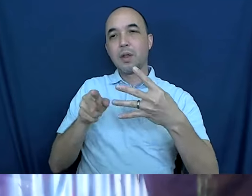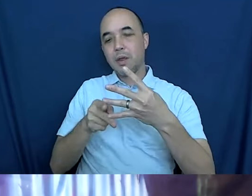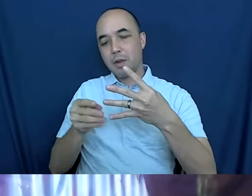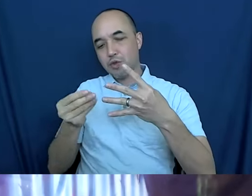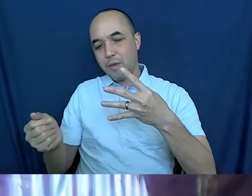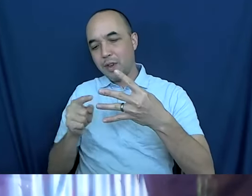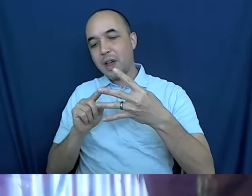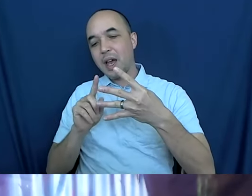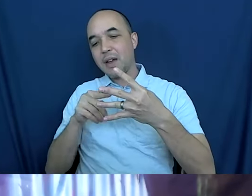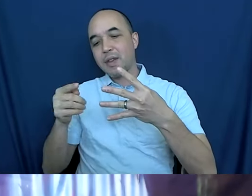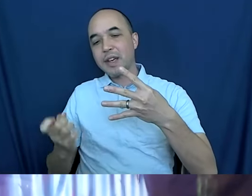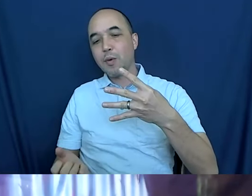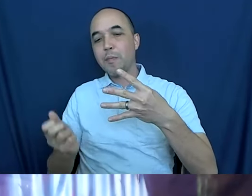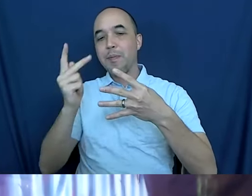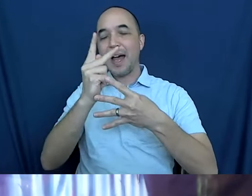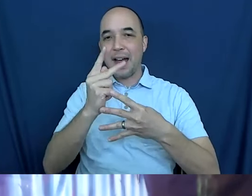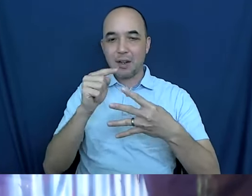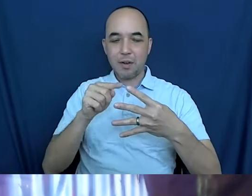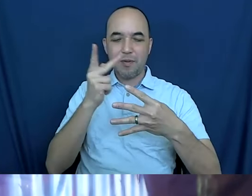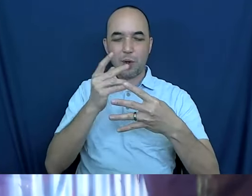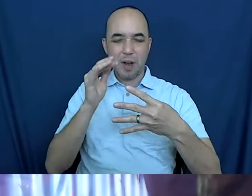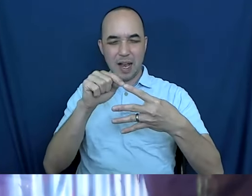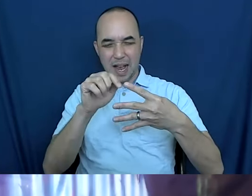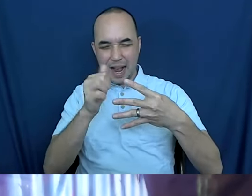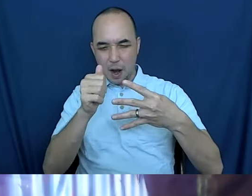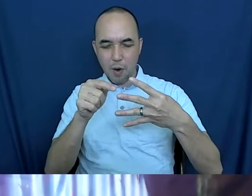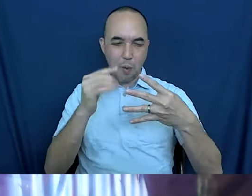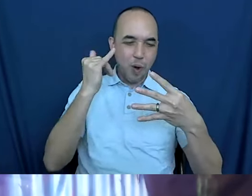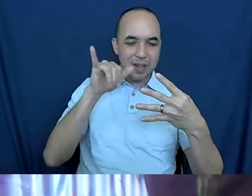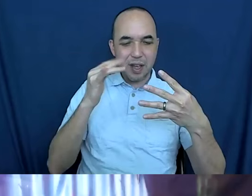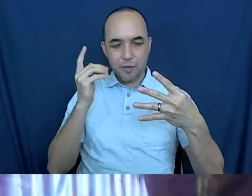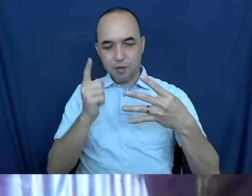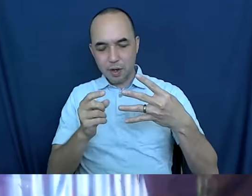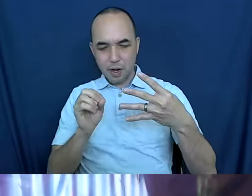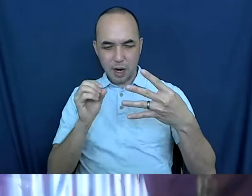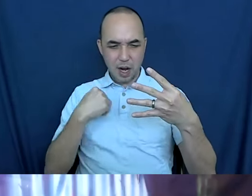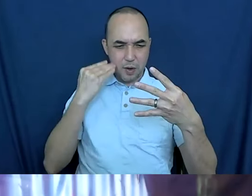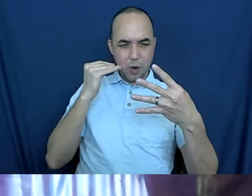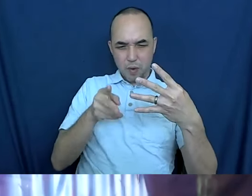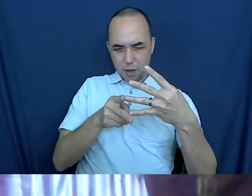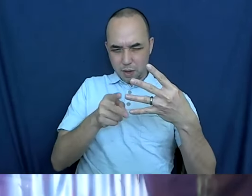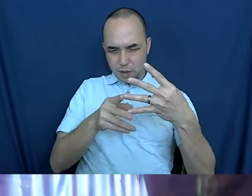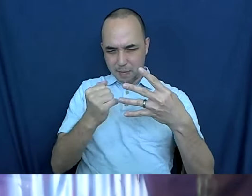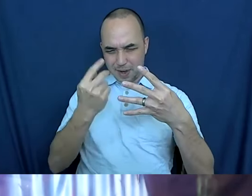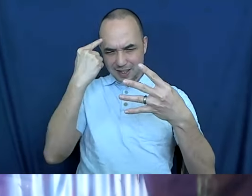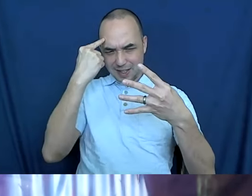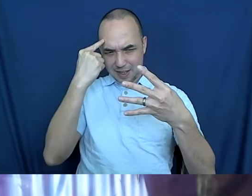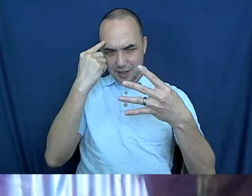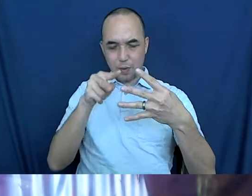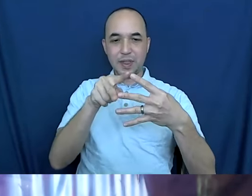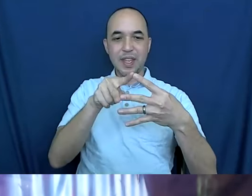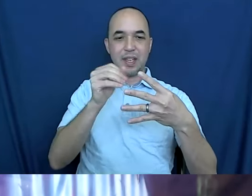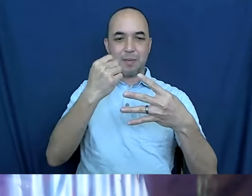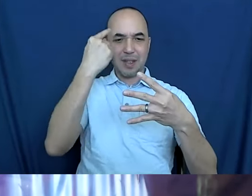giving them like almost a glossary without giving them all the answers. It's like, okay, well, I know how these ones make sense because they're right. How do I make